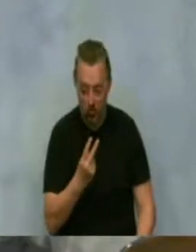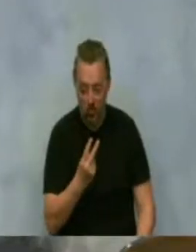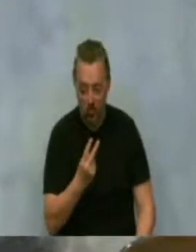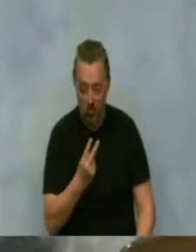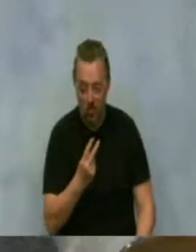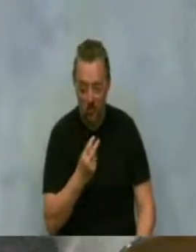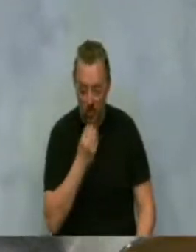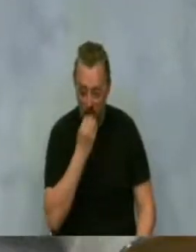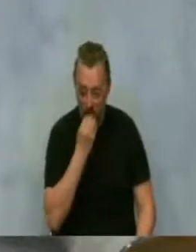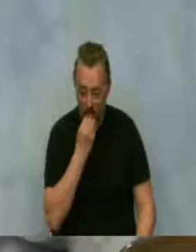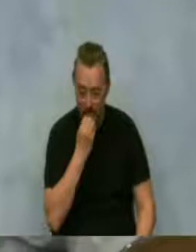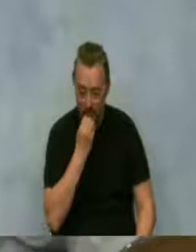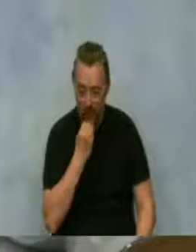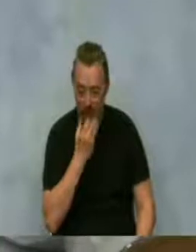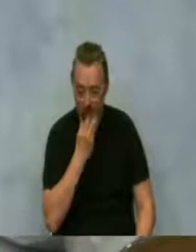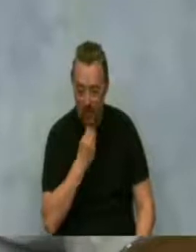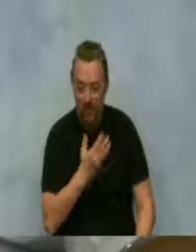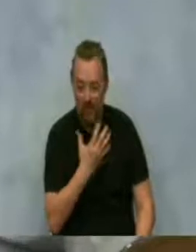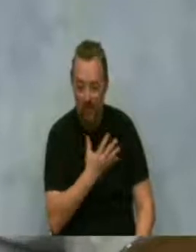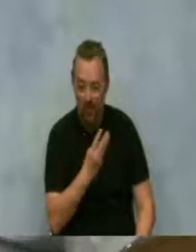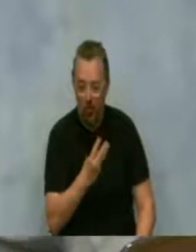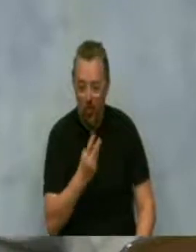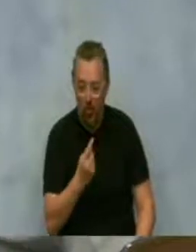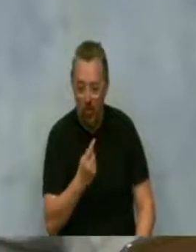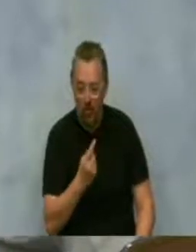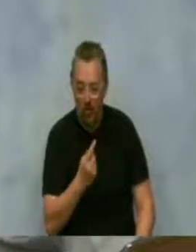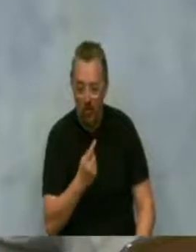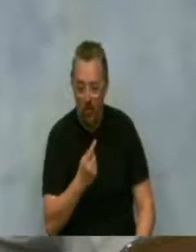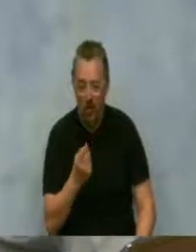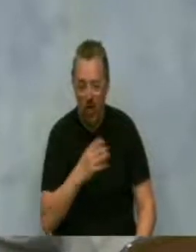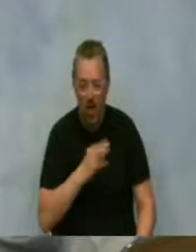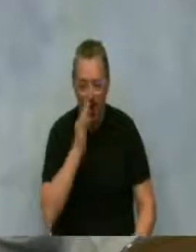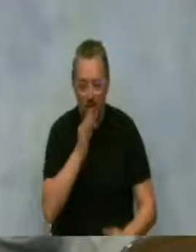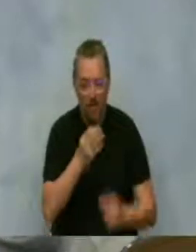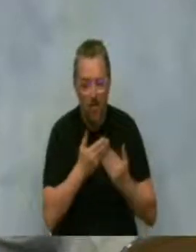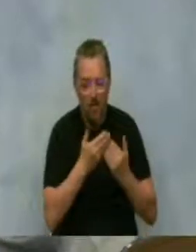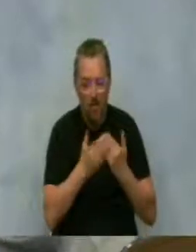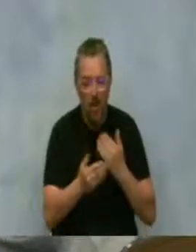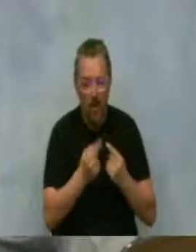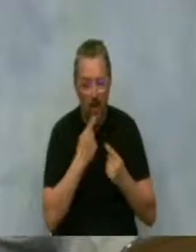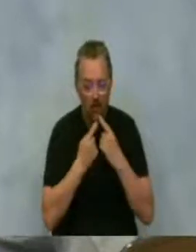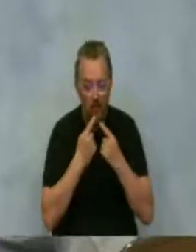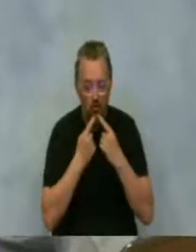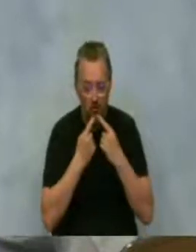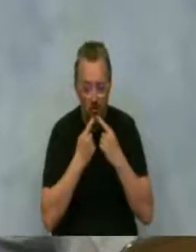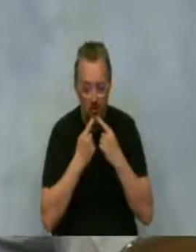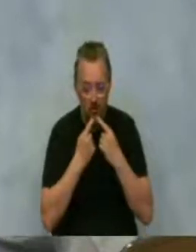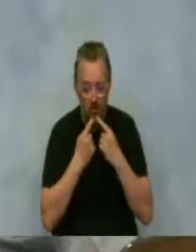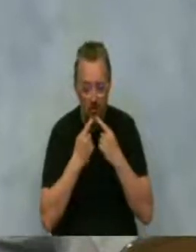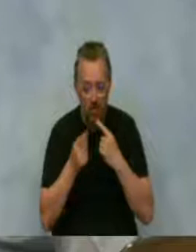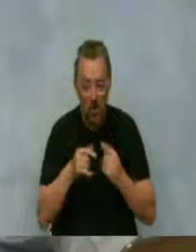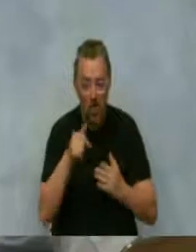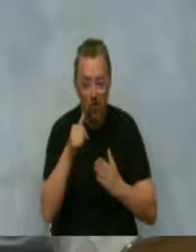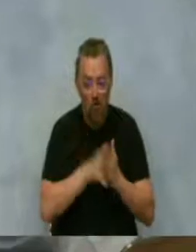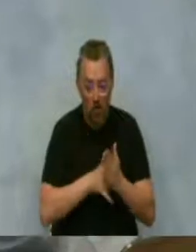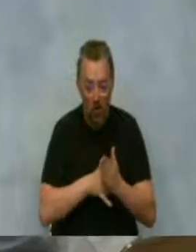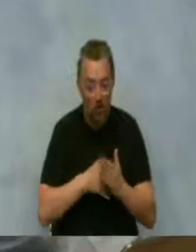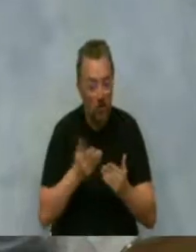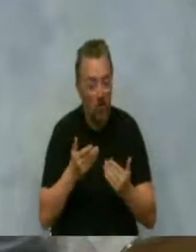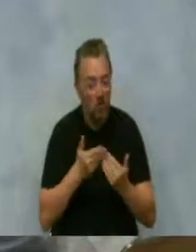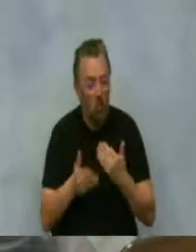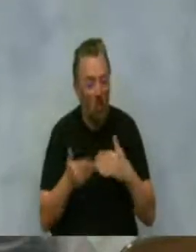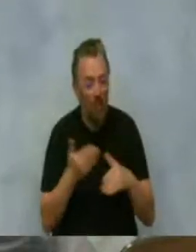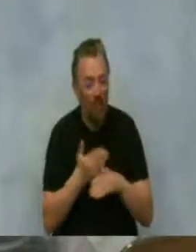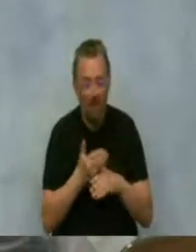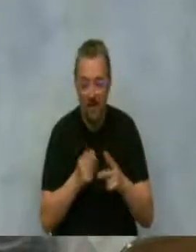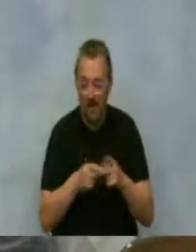Report 531. It's really just a request for some additional information here. I think your report would be more effective if, as